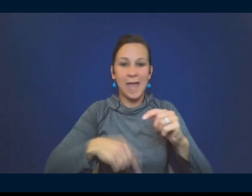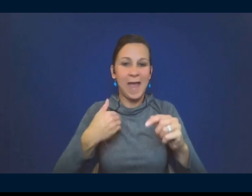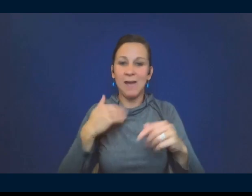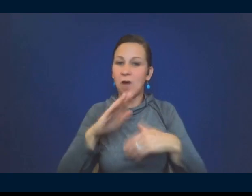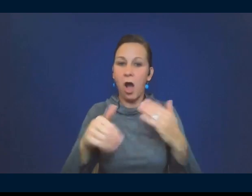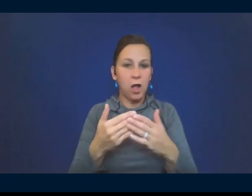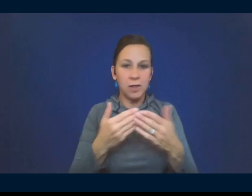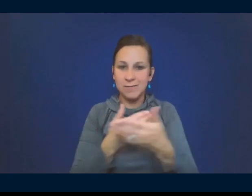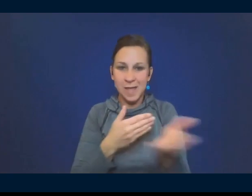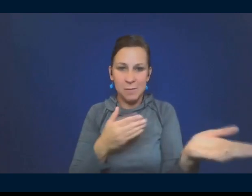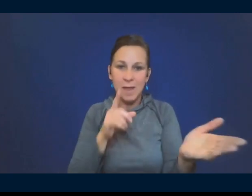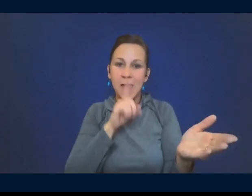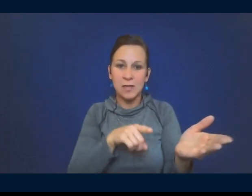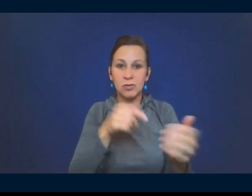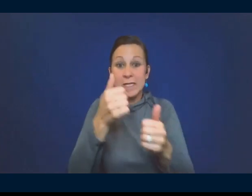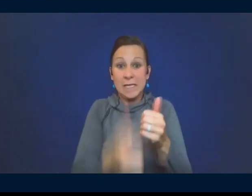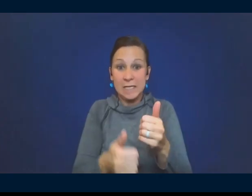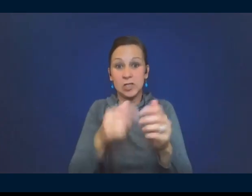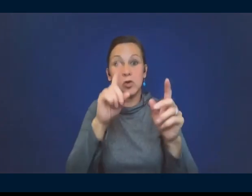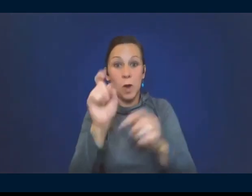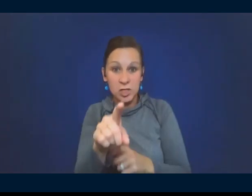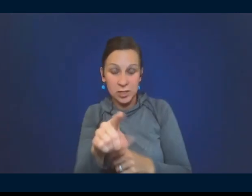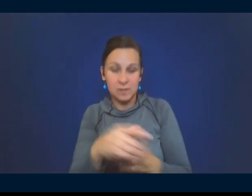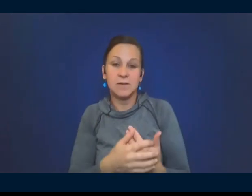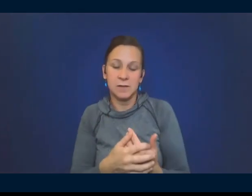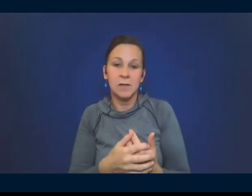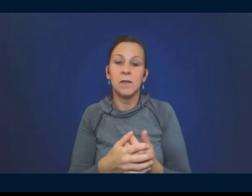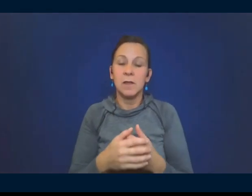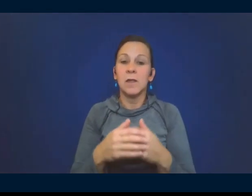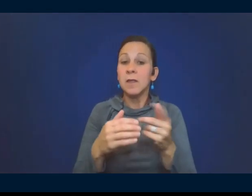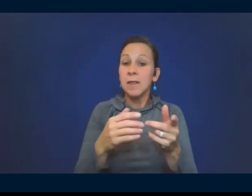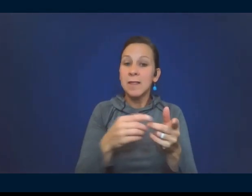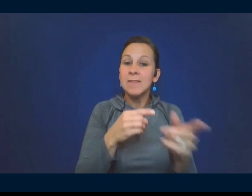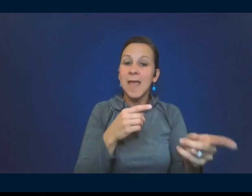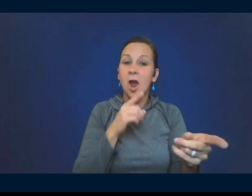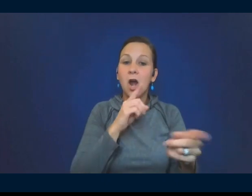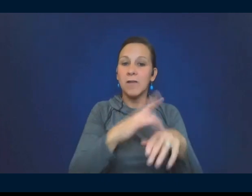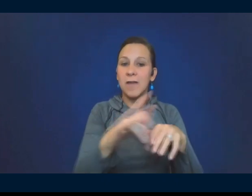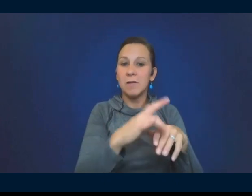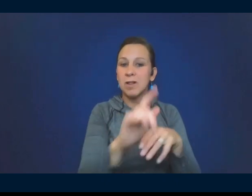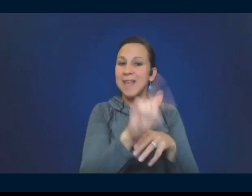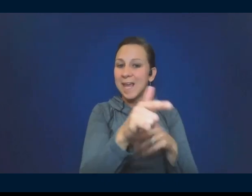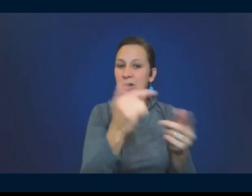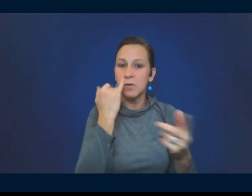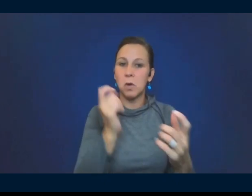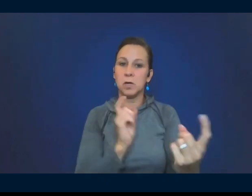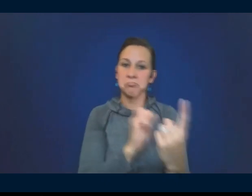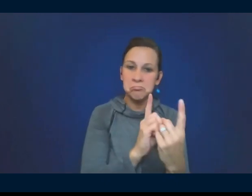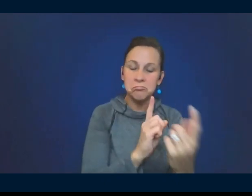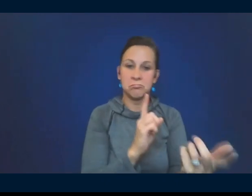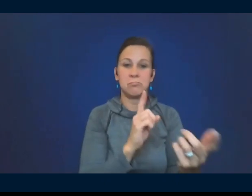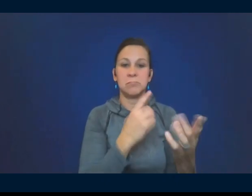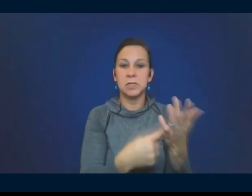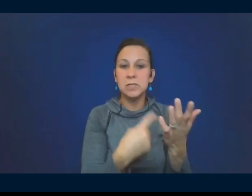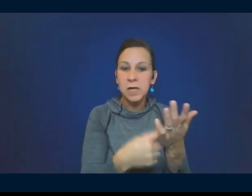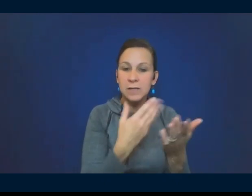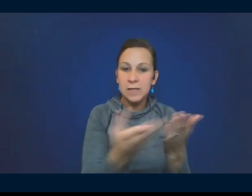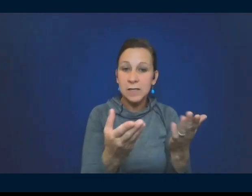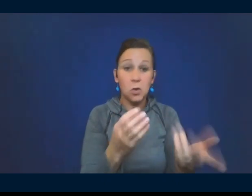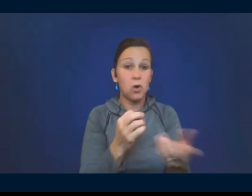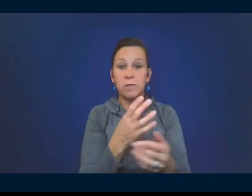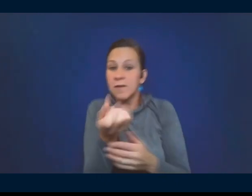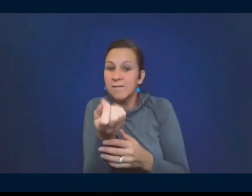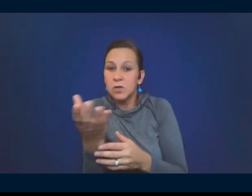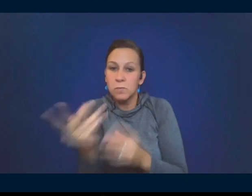single question. They will be available if you have a question later or you wanted to ask a question to multiple people. You will be able